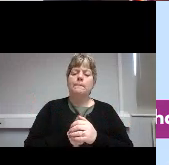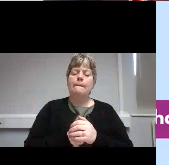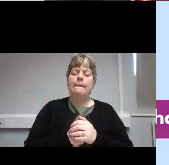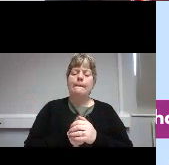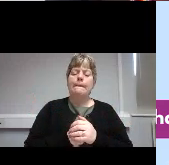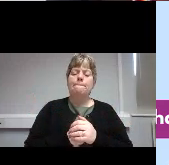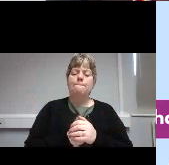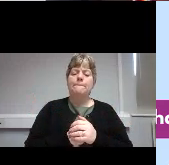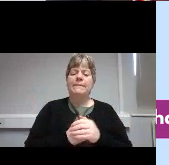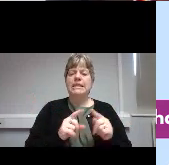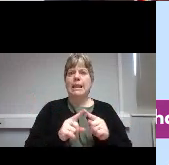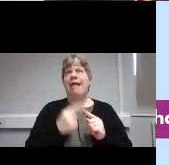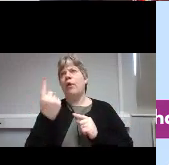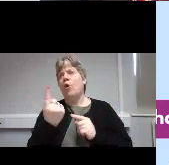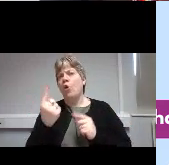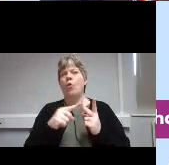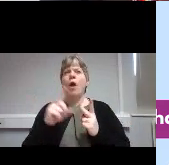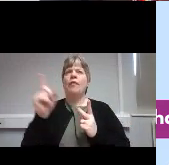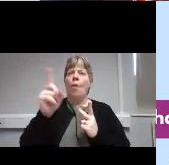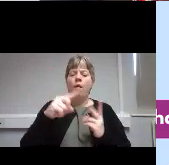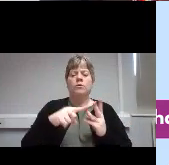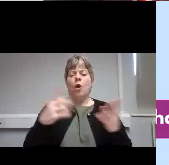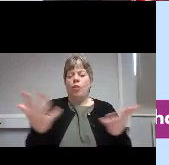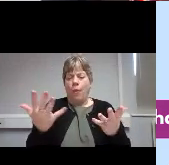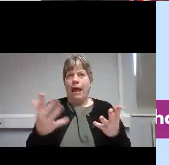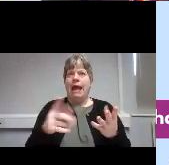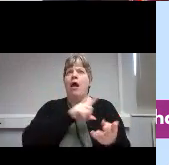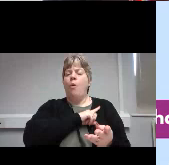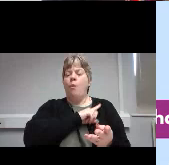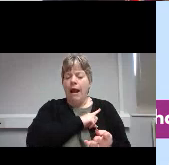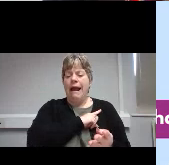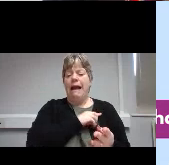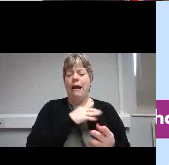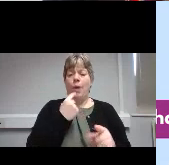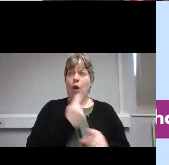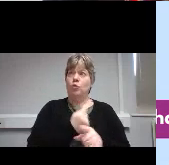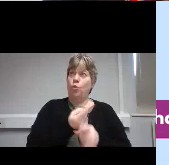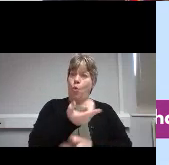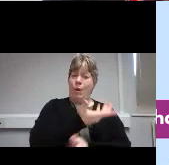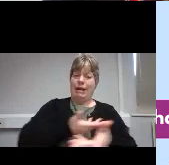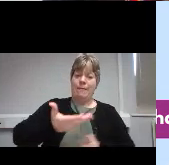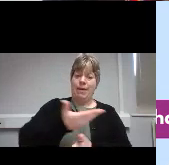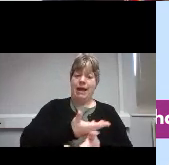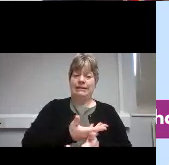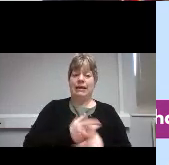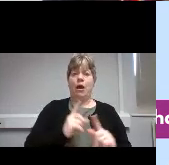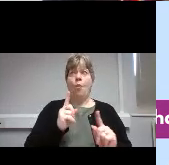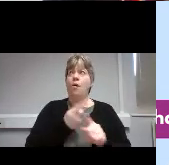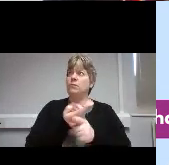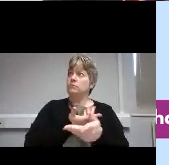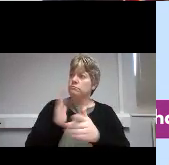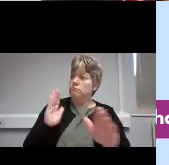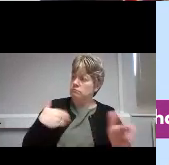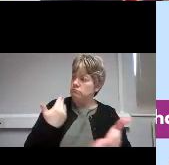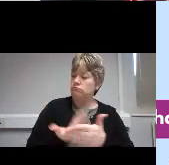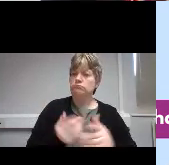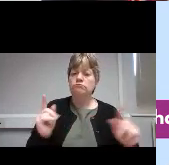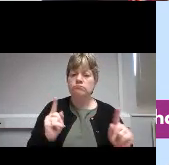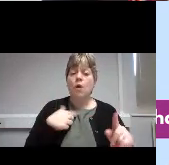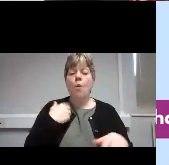the who, what, where and why, we're talking about it, the conversations so far, and we'll talk a bit